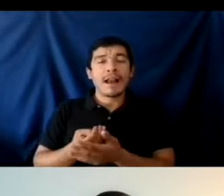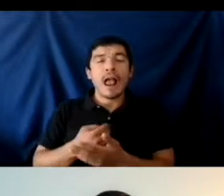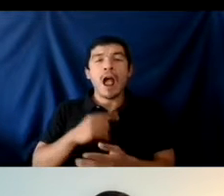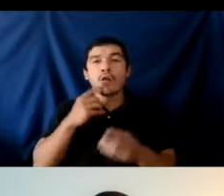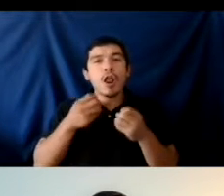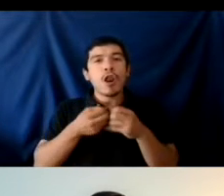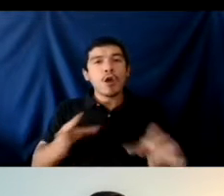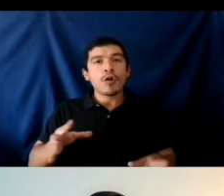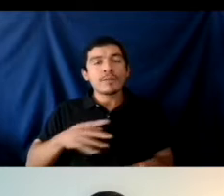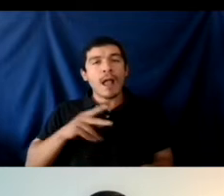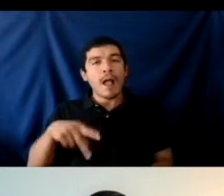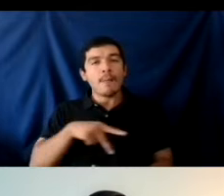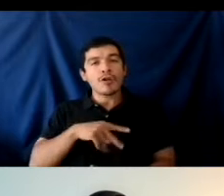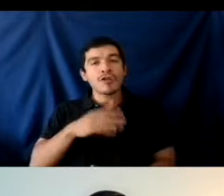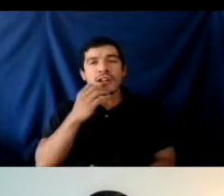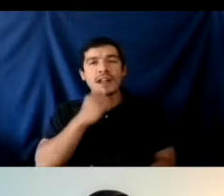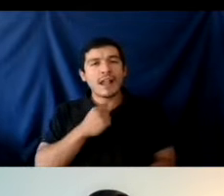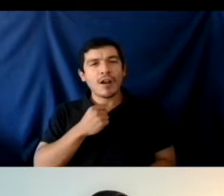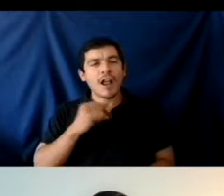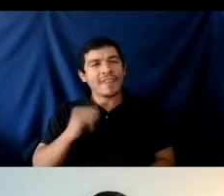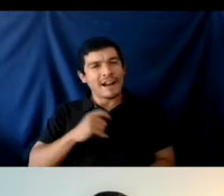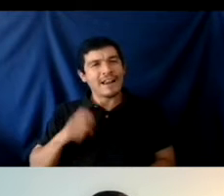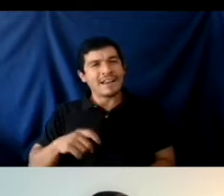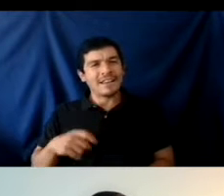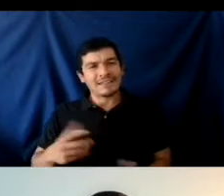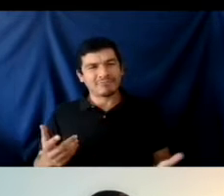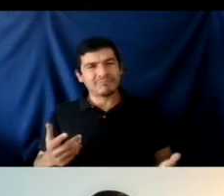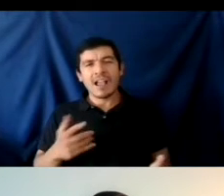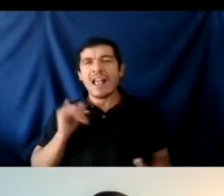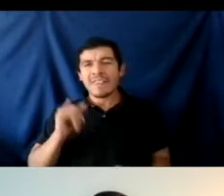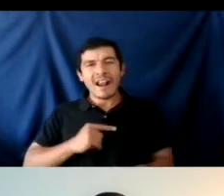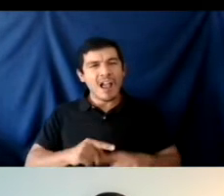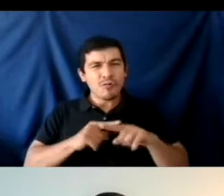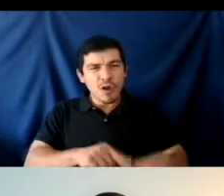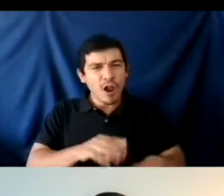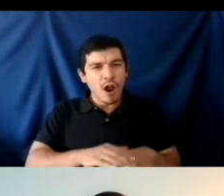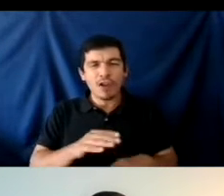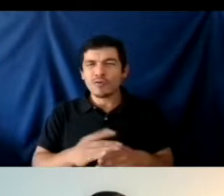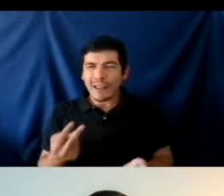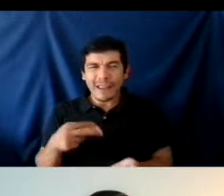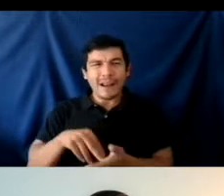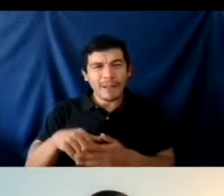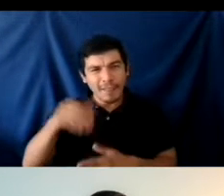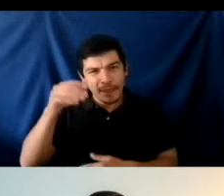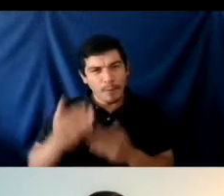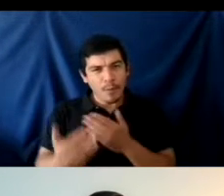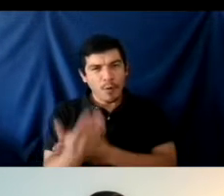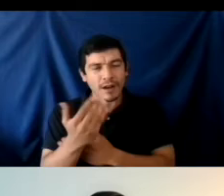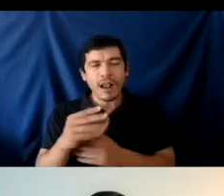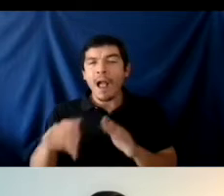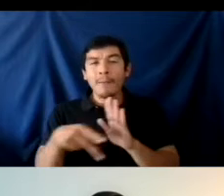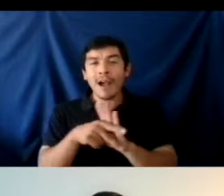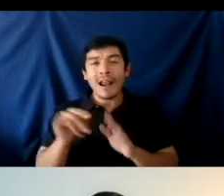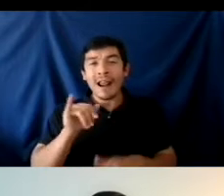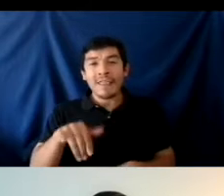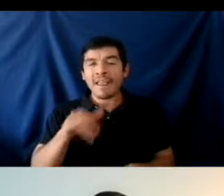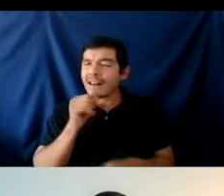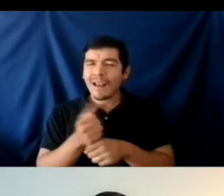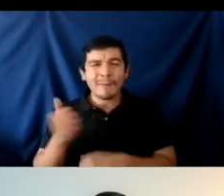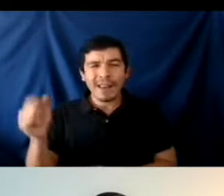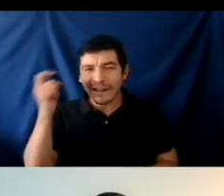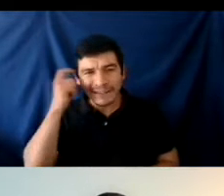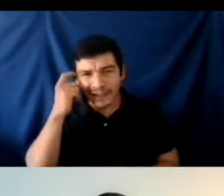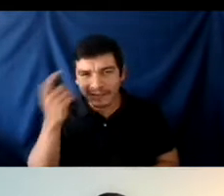lose the personal care attendants and healthcare coverage you need that you rely on to get up in the morning. Policies like this just don't make any